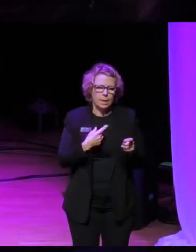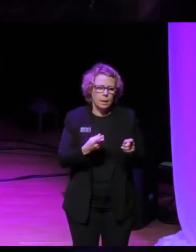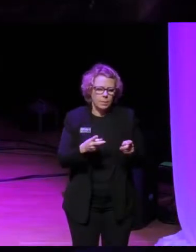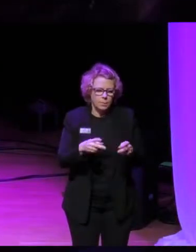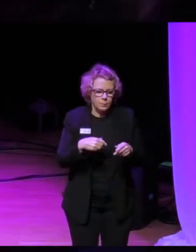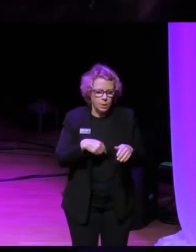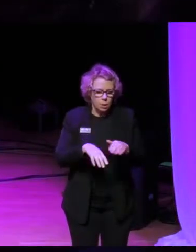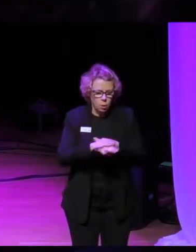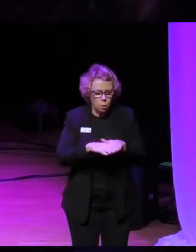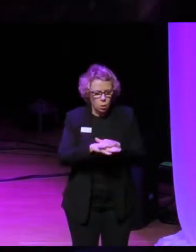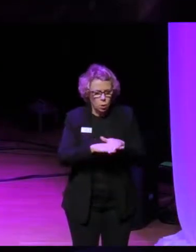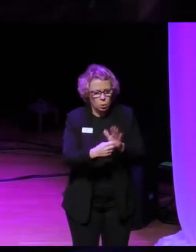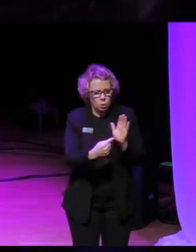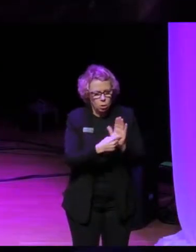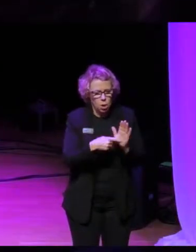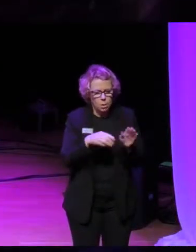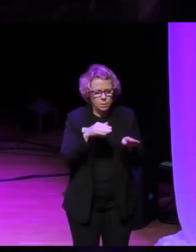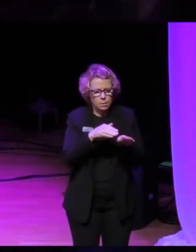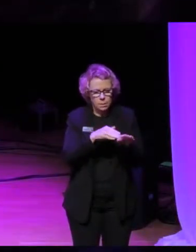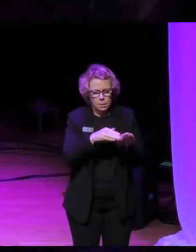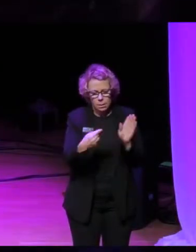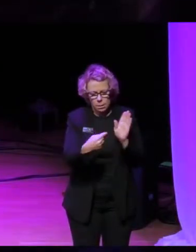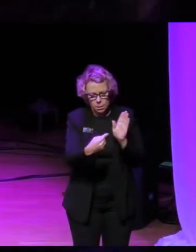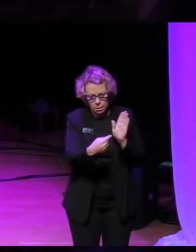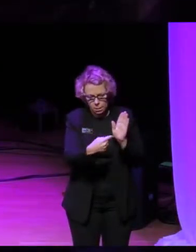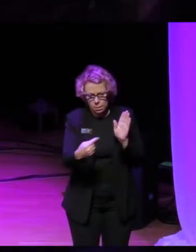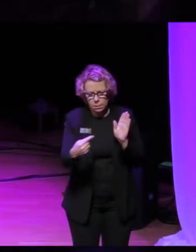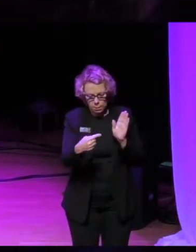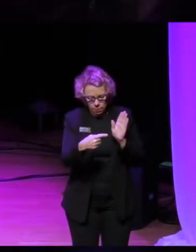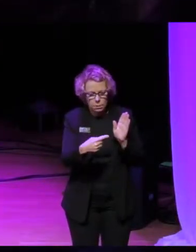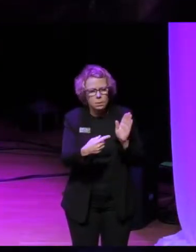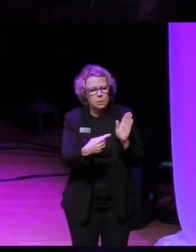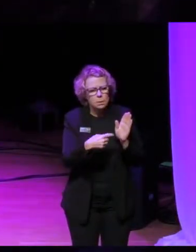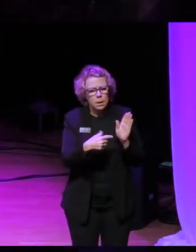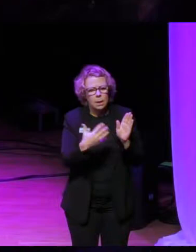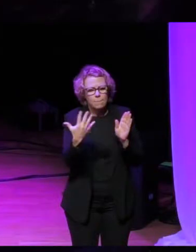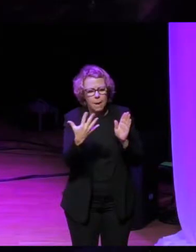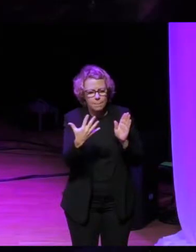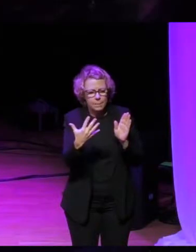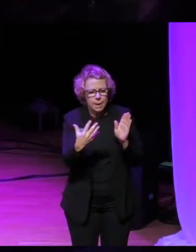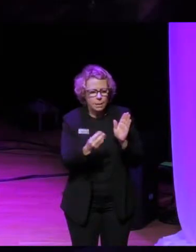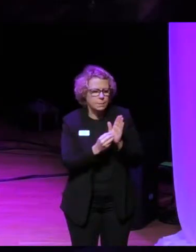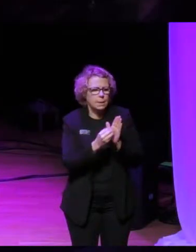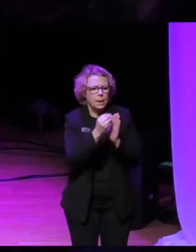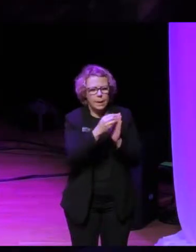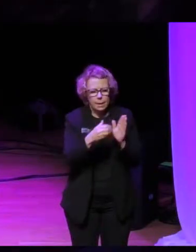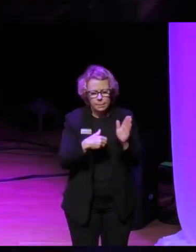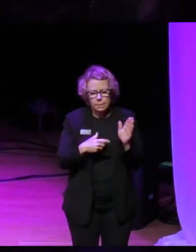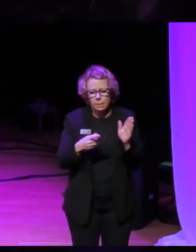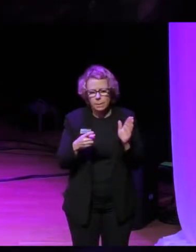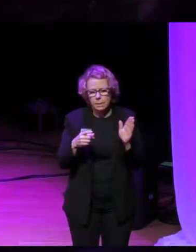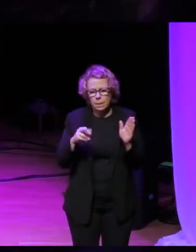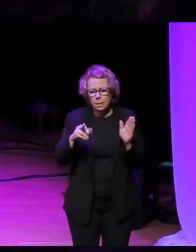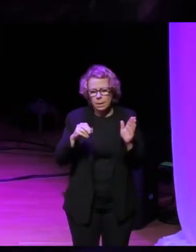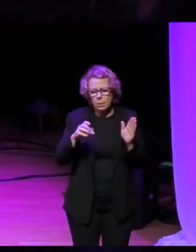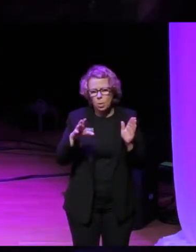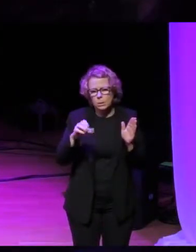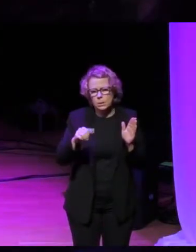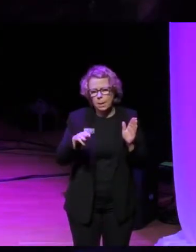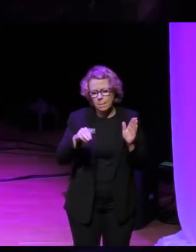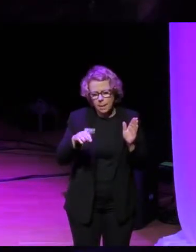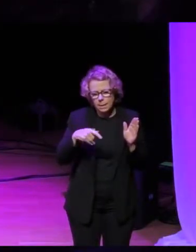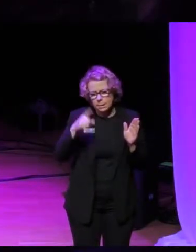claims. And one of the constitutional arguments was a Fifth Amendment argument that Rosa Maria's parents had effectively